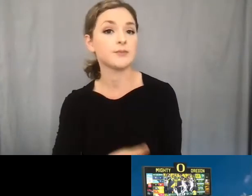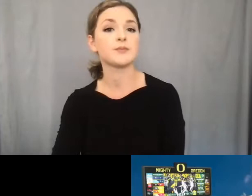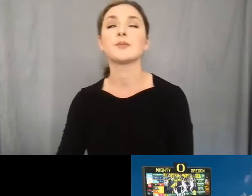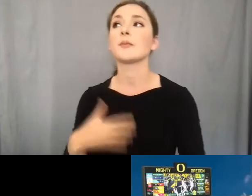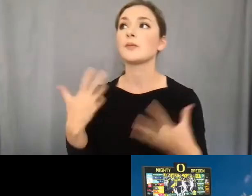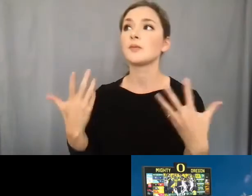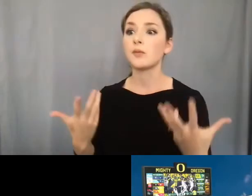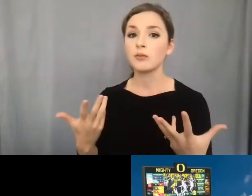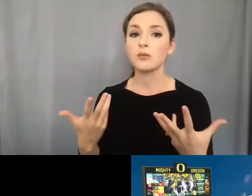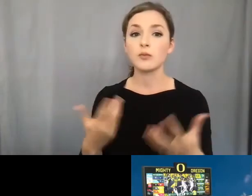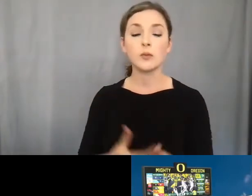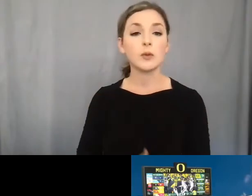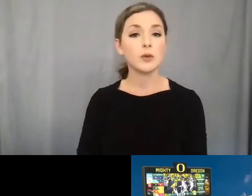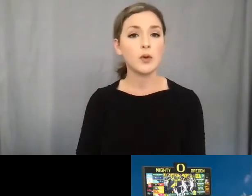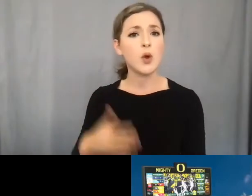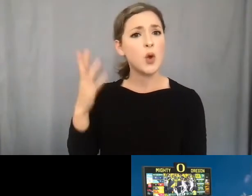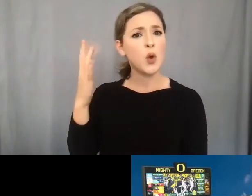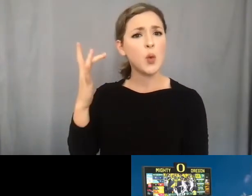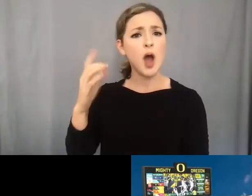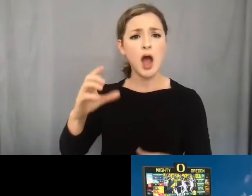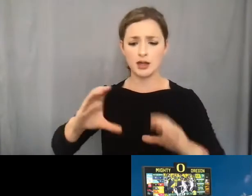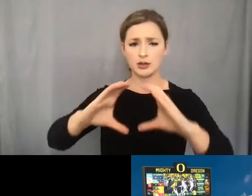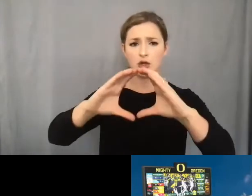Why was the O made of trophies?